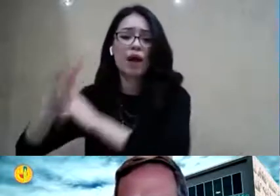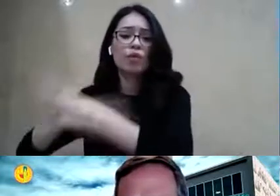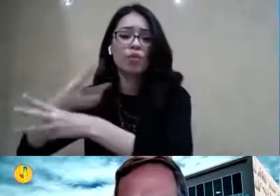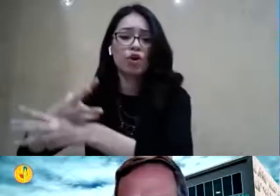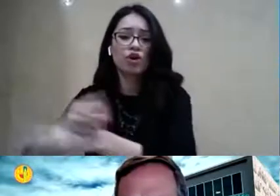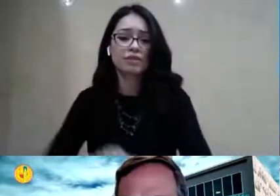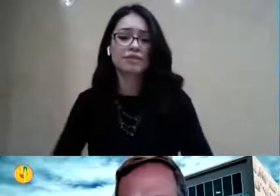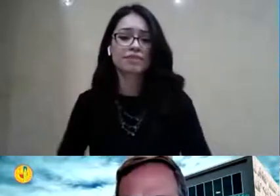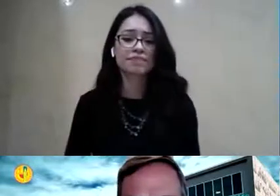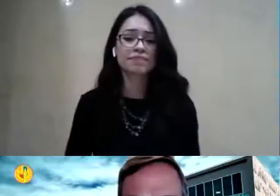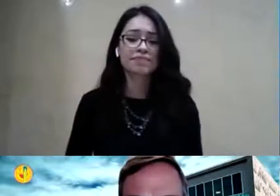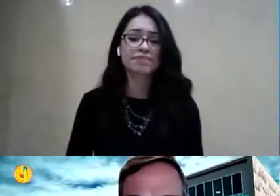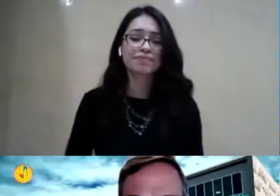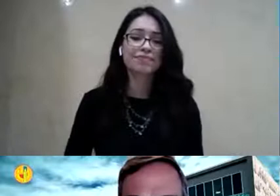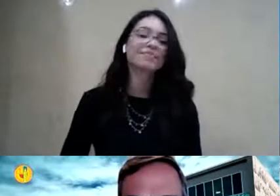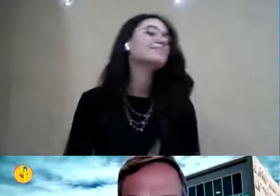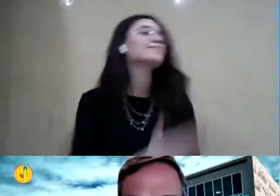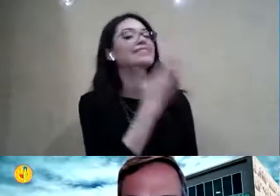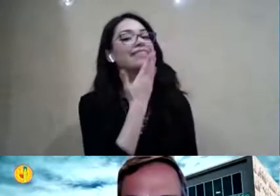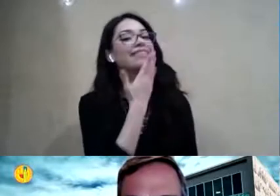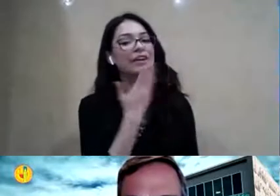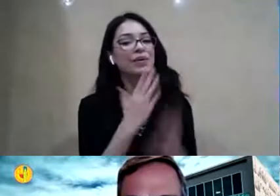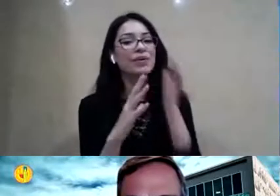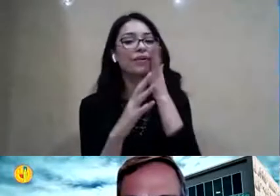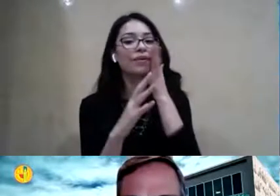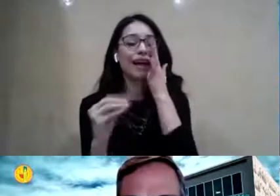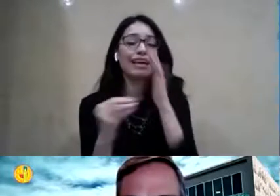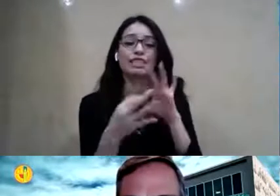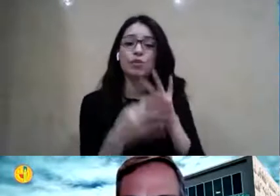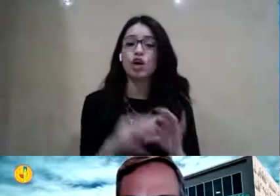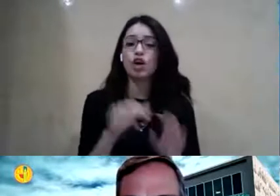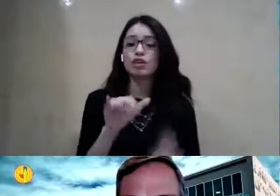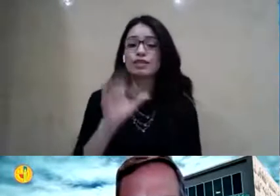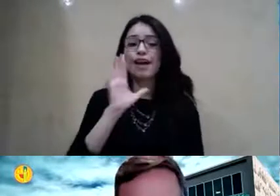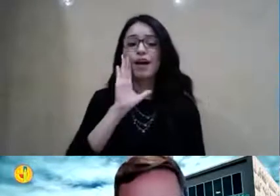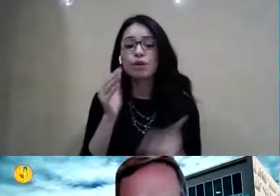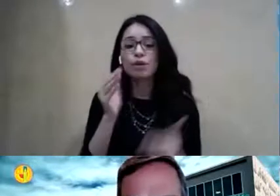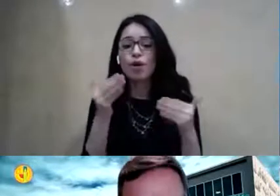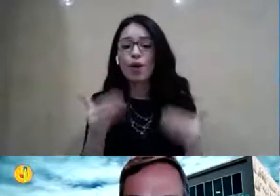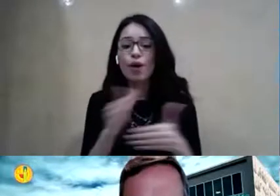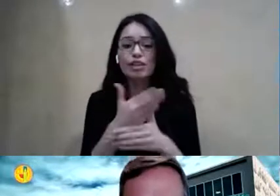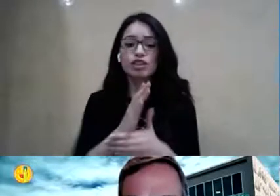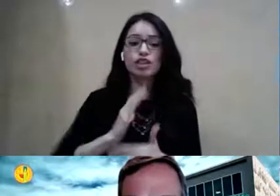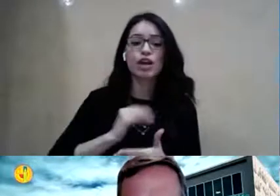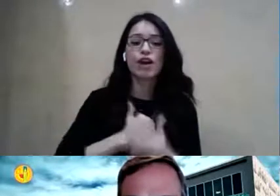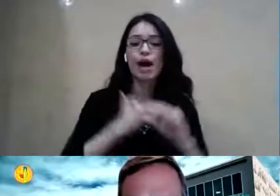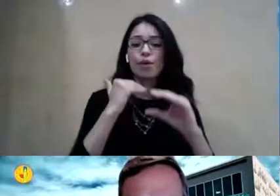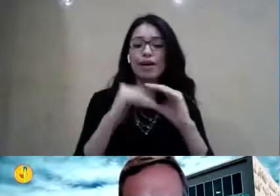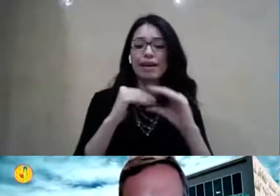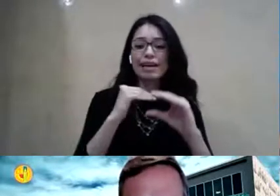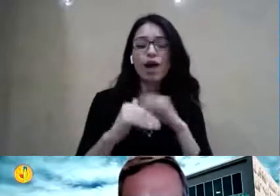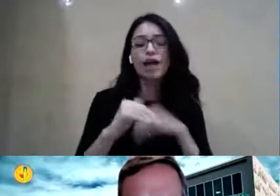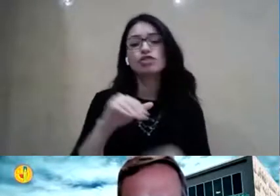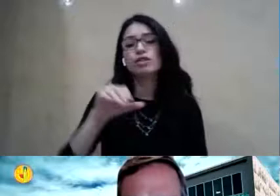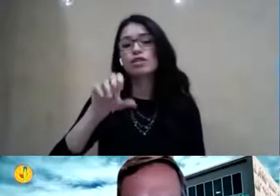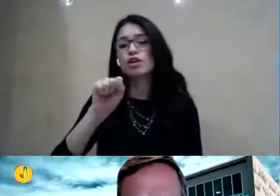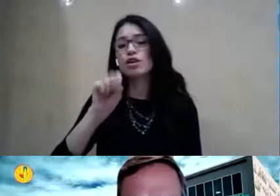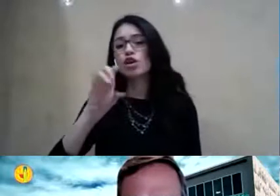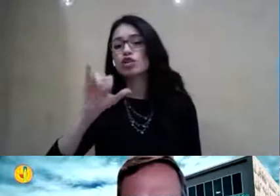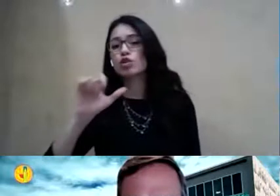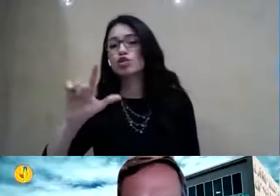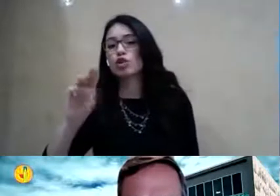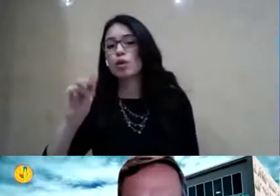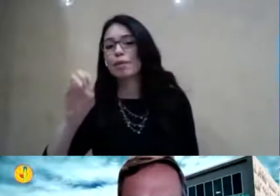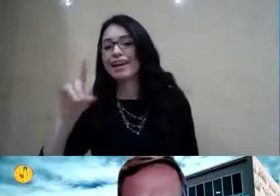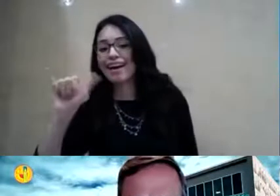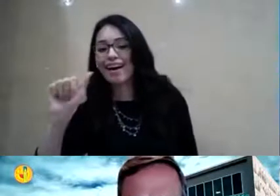Thanks. And in the spirit of continued collaboration, we'll share our email addresses and social media to continue to hear families' input. But maybe from the superintendent's